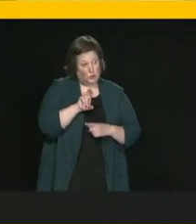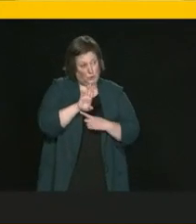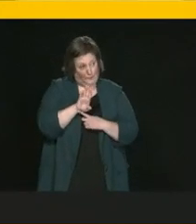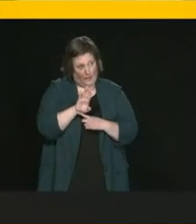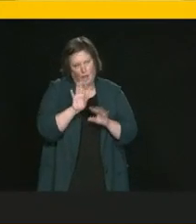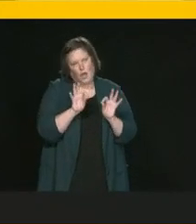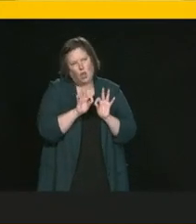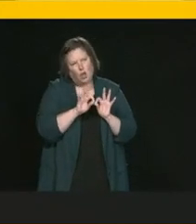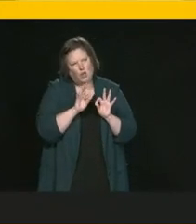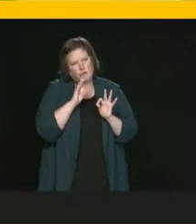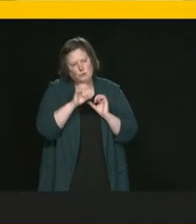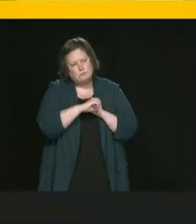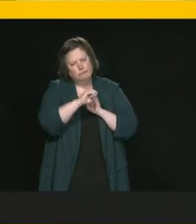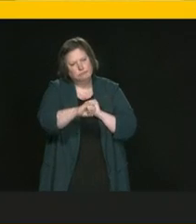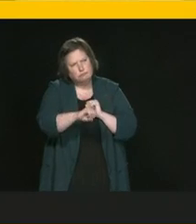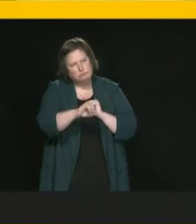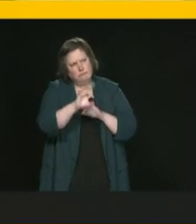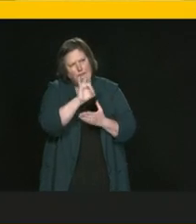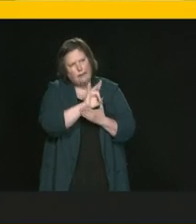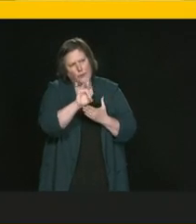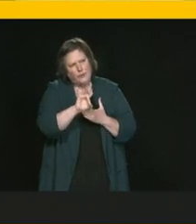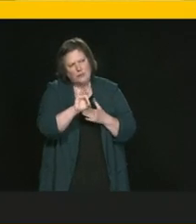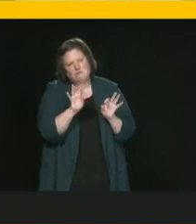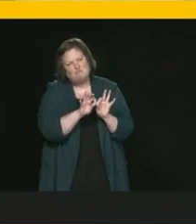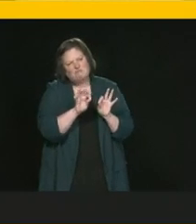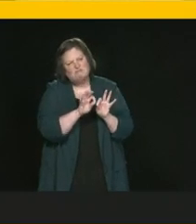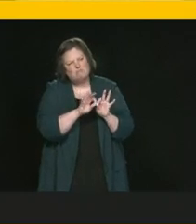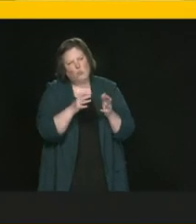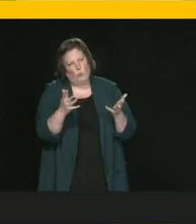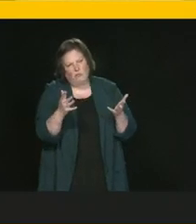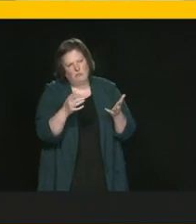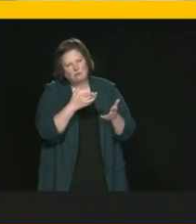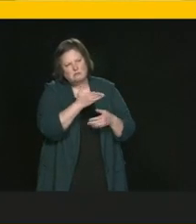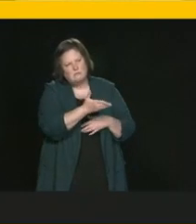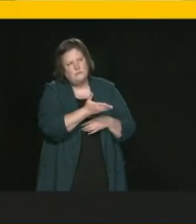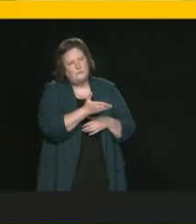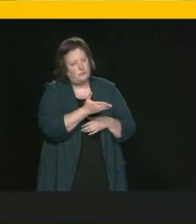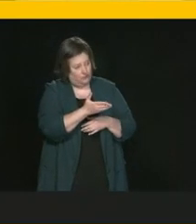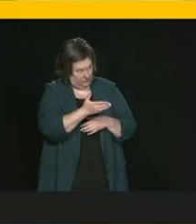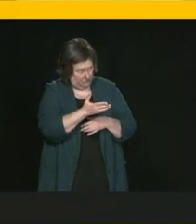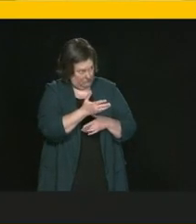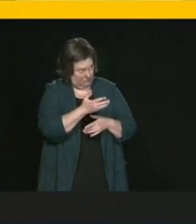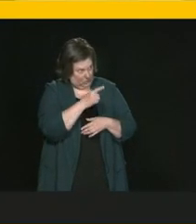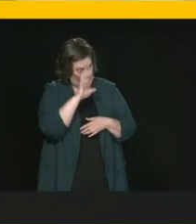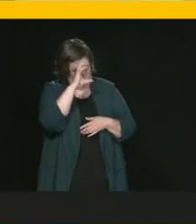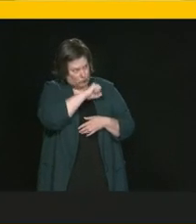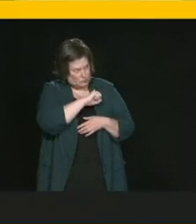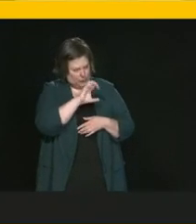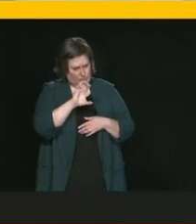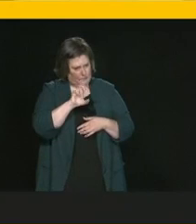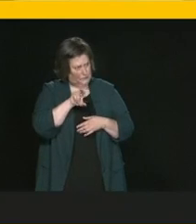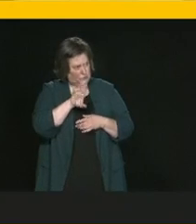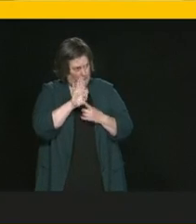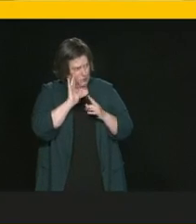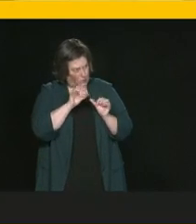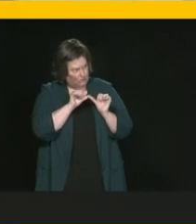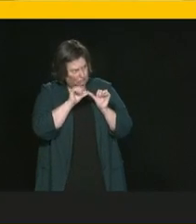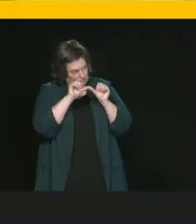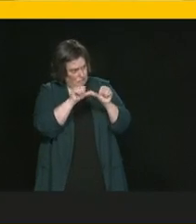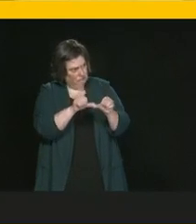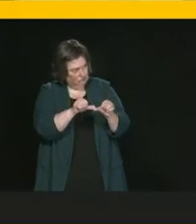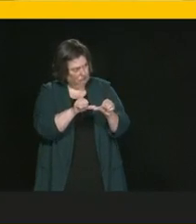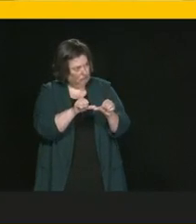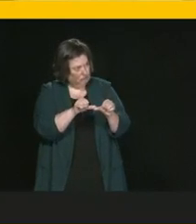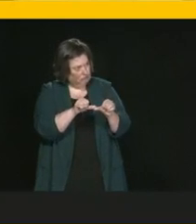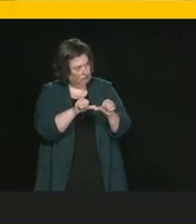3 months cost $43 billion. Can we make the same calculation and assume that this extension will cost two-thirds